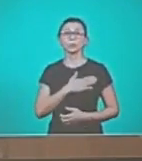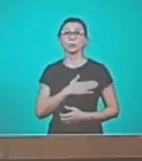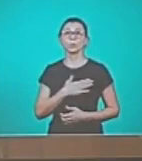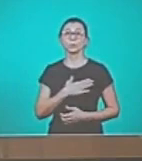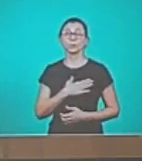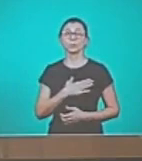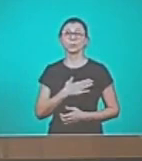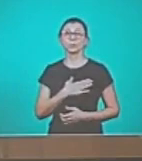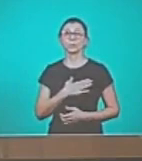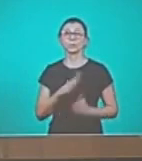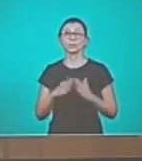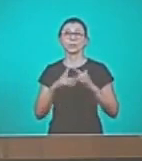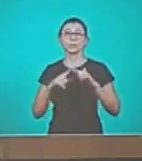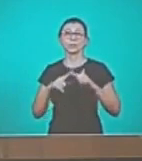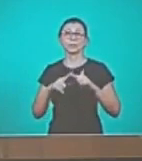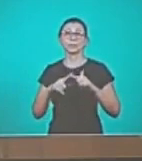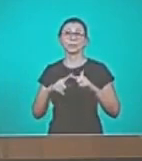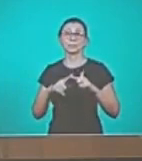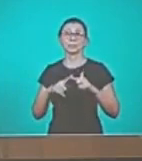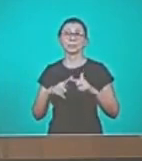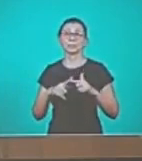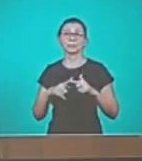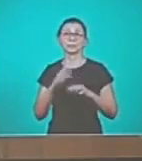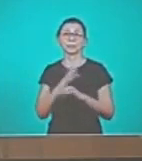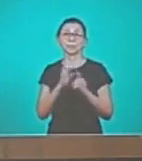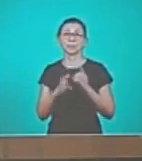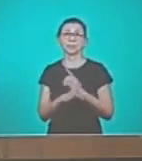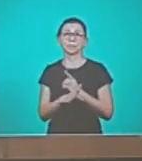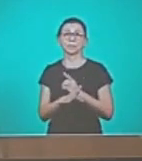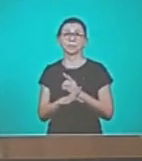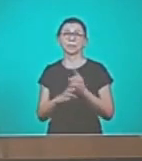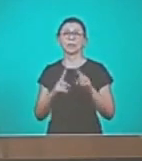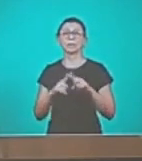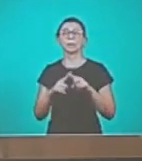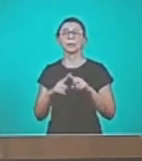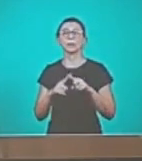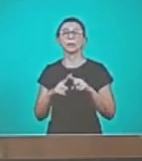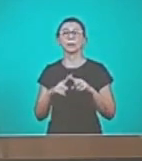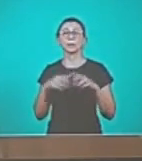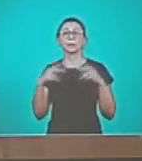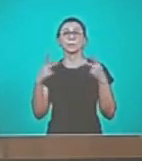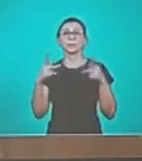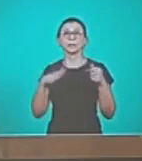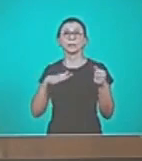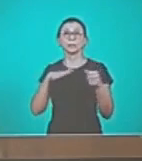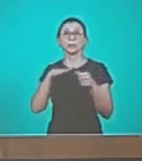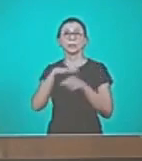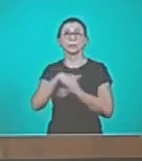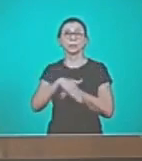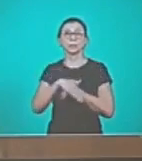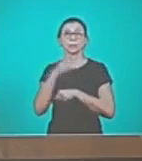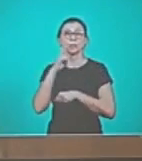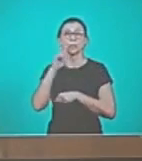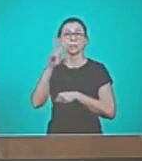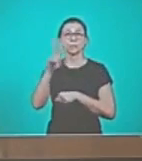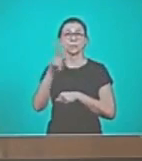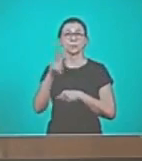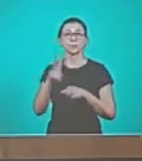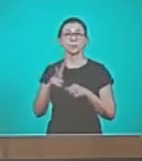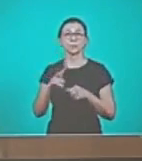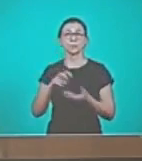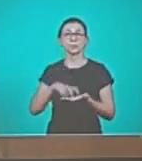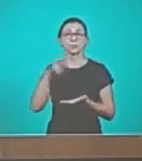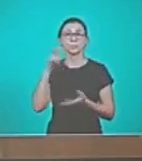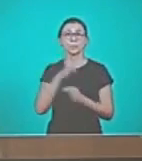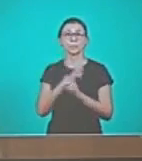staying because the evening class, even service, they came in the morning to